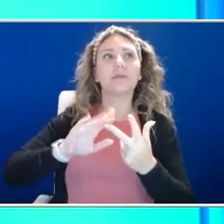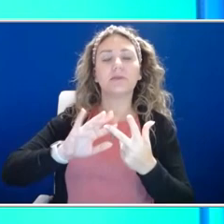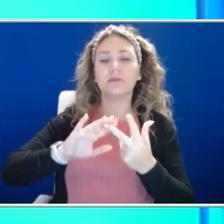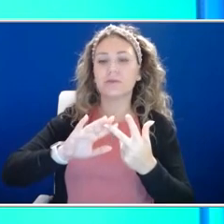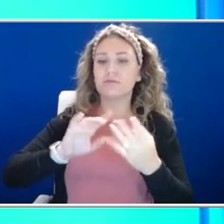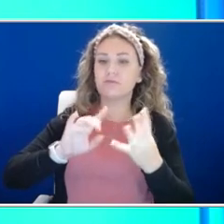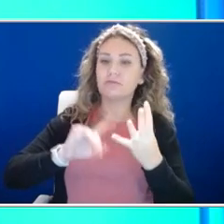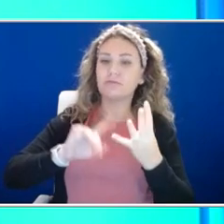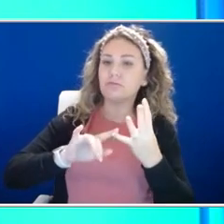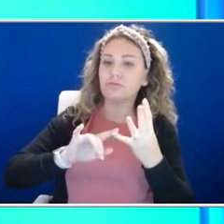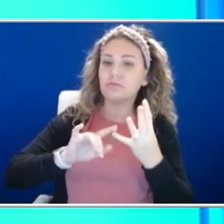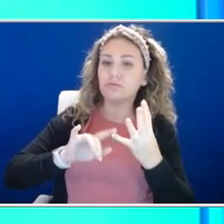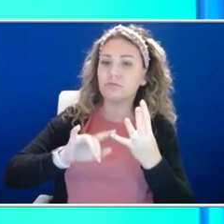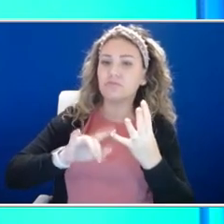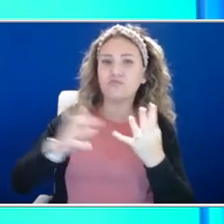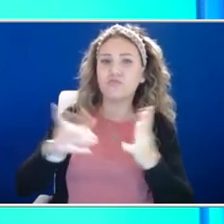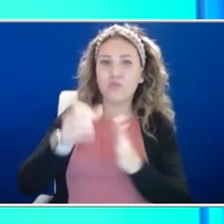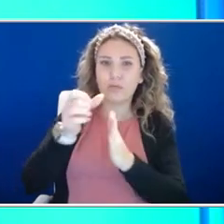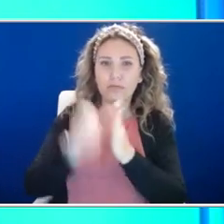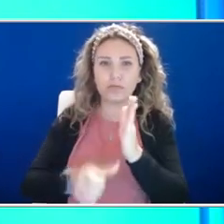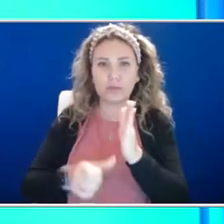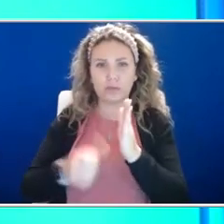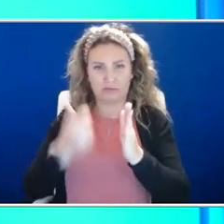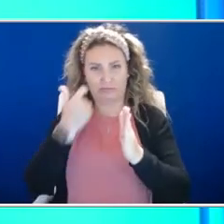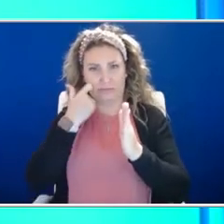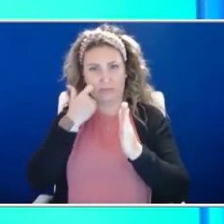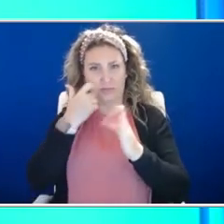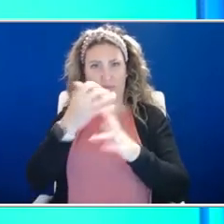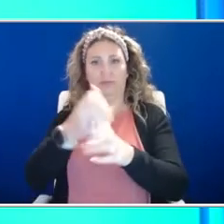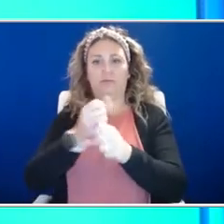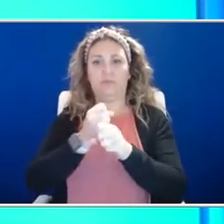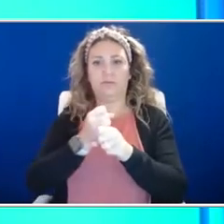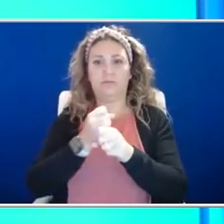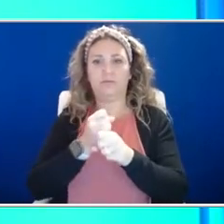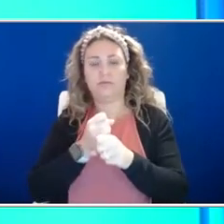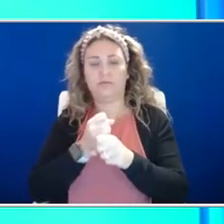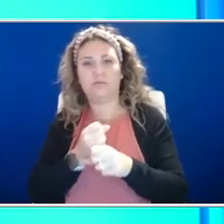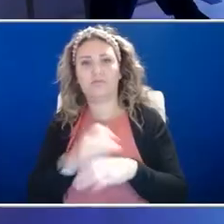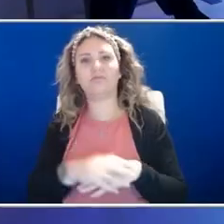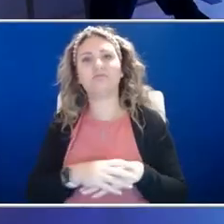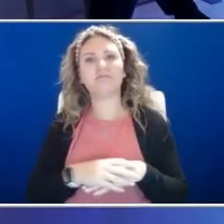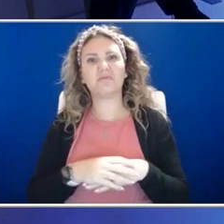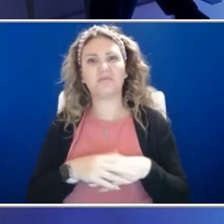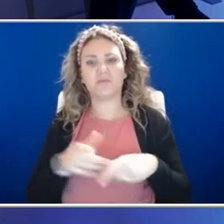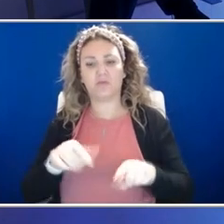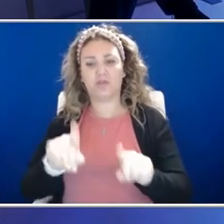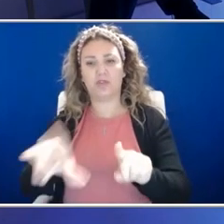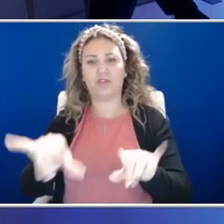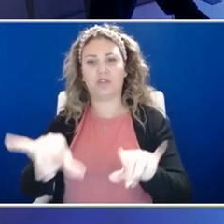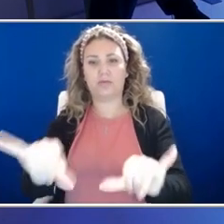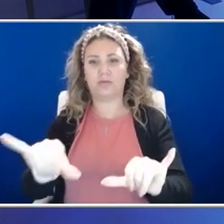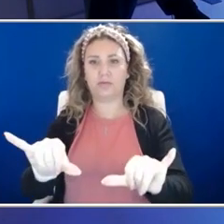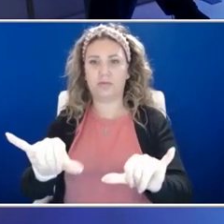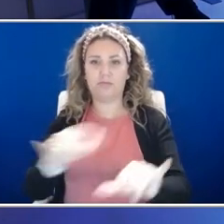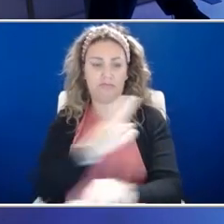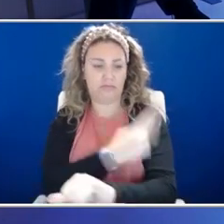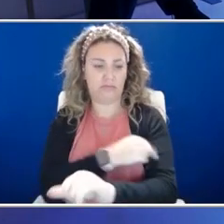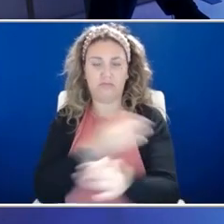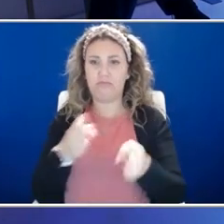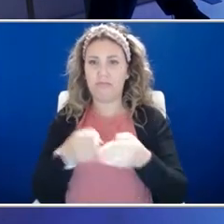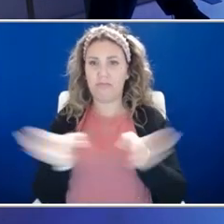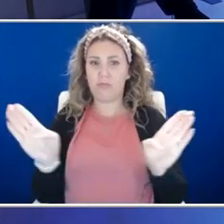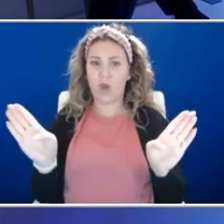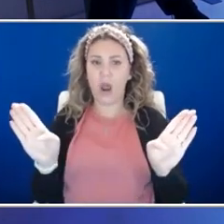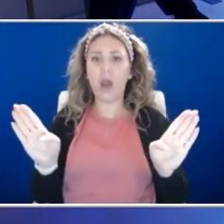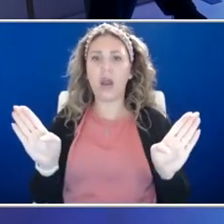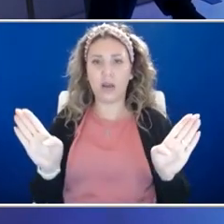looking at what procedures patient has undergone during their stay at the hospital. So let's really think very broadly, right? Yes. This is how you all do. You